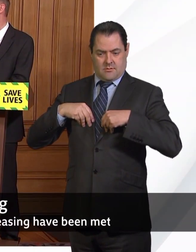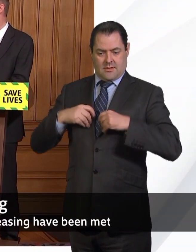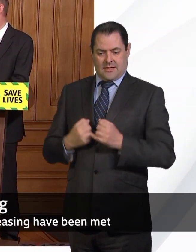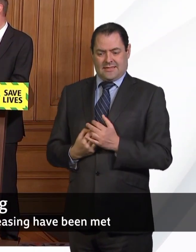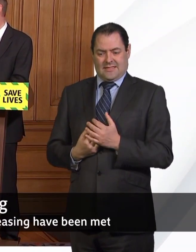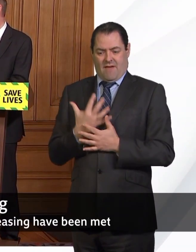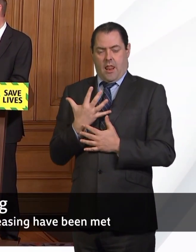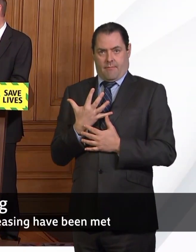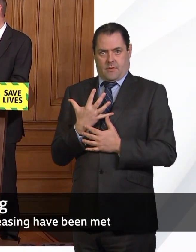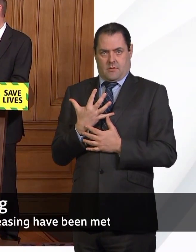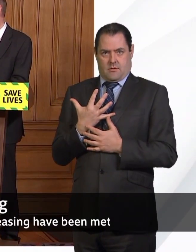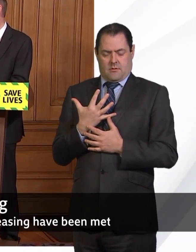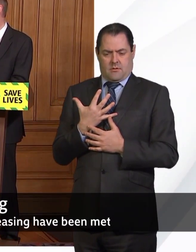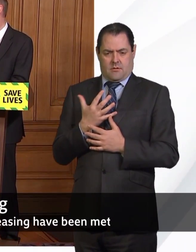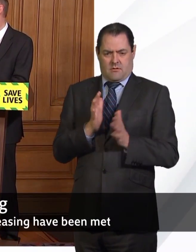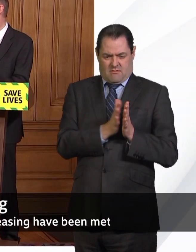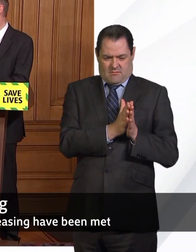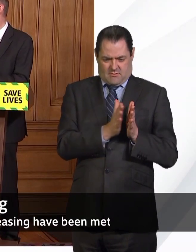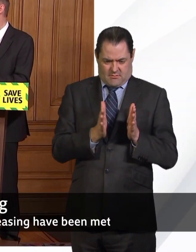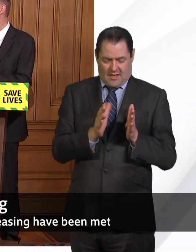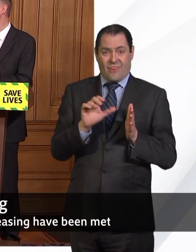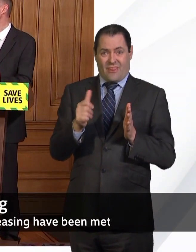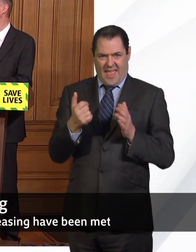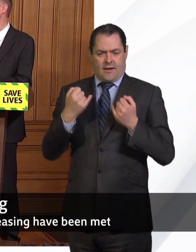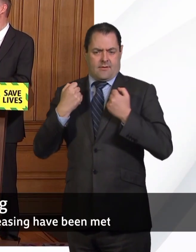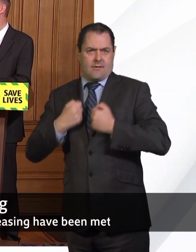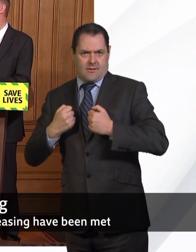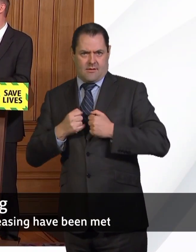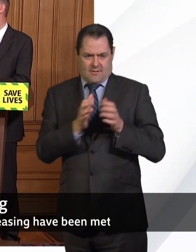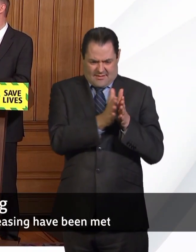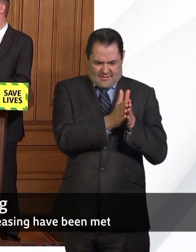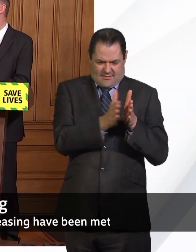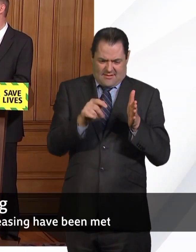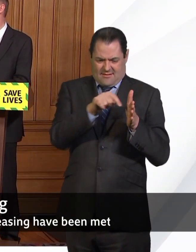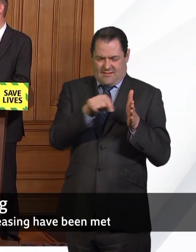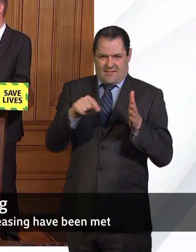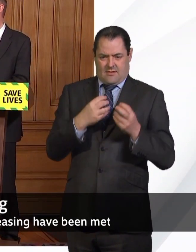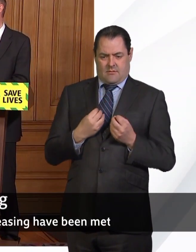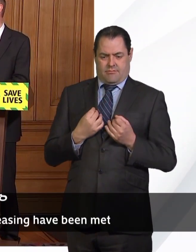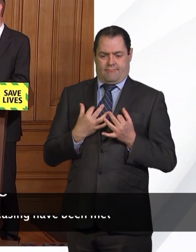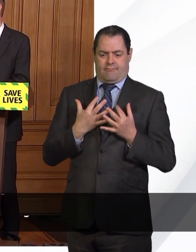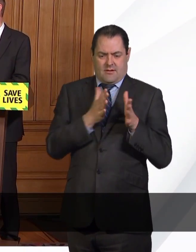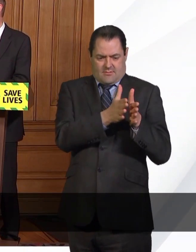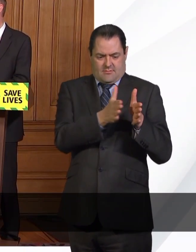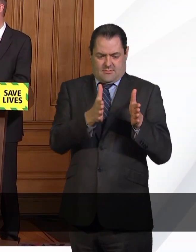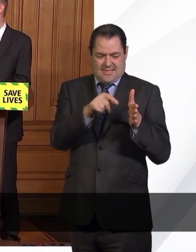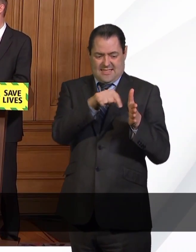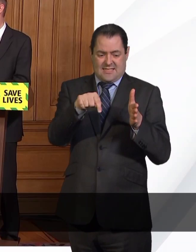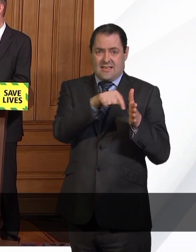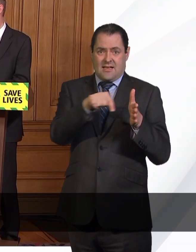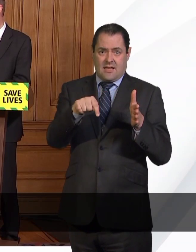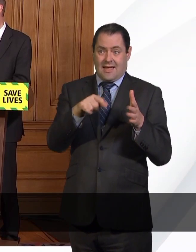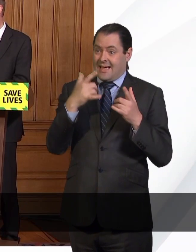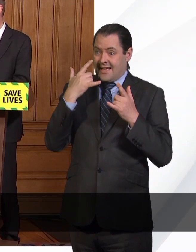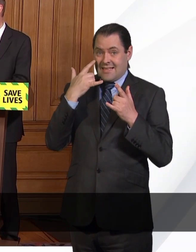first displaying symptoms, and indeed first having the virus. There's a period of time, and if you do a test in that period of time, it'll be